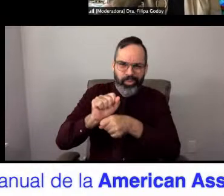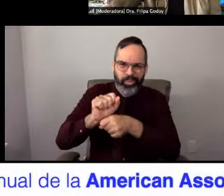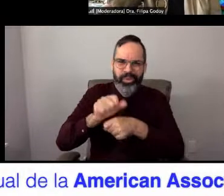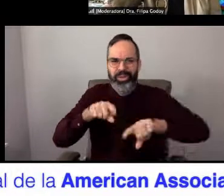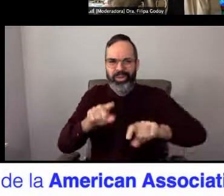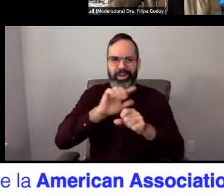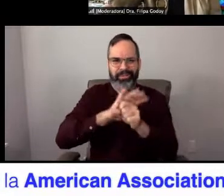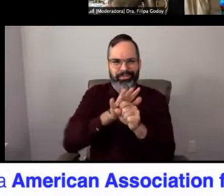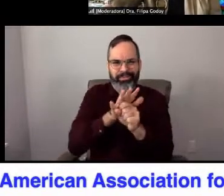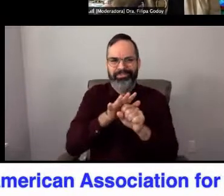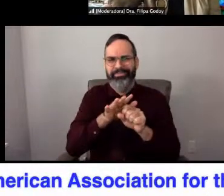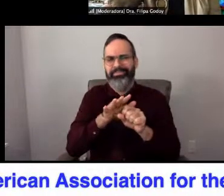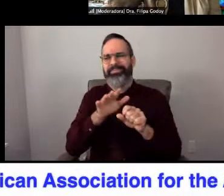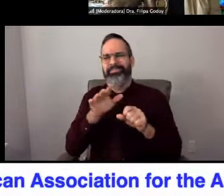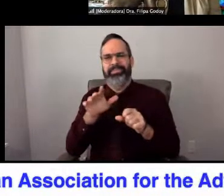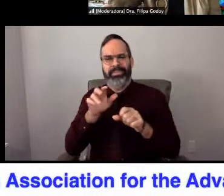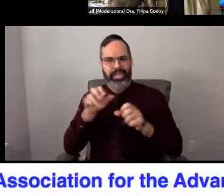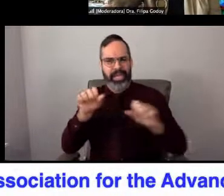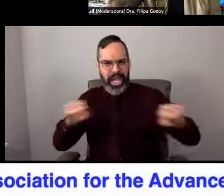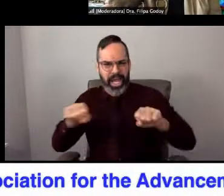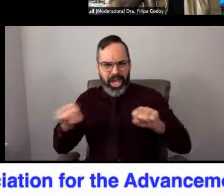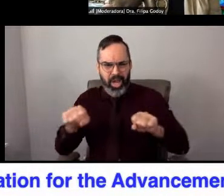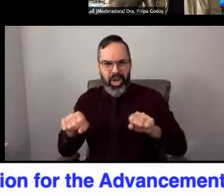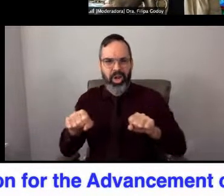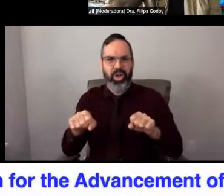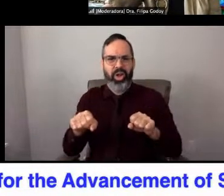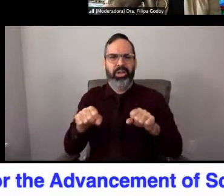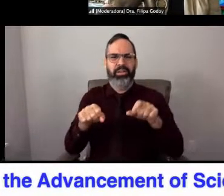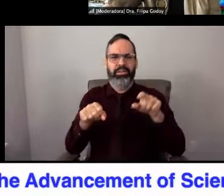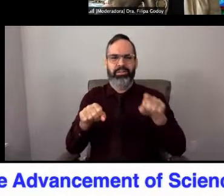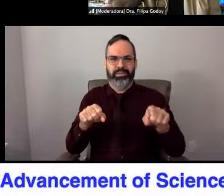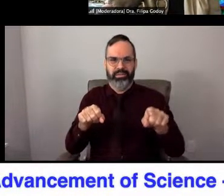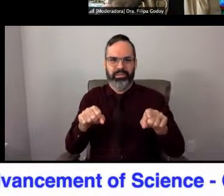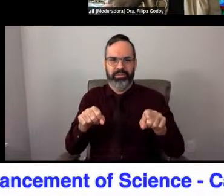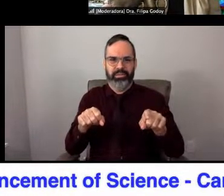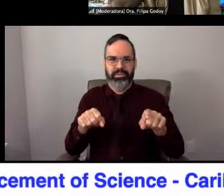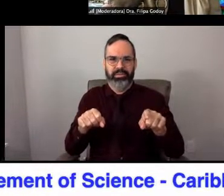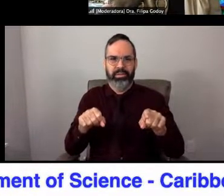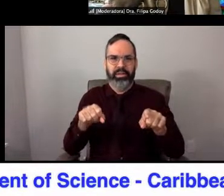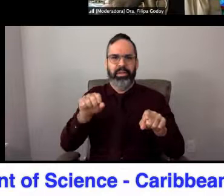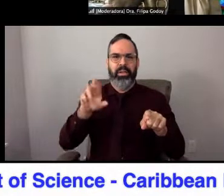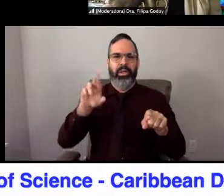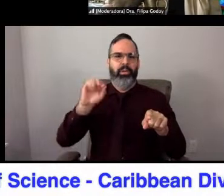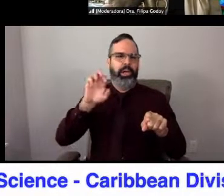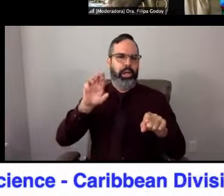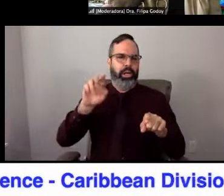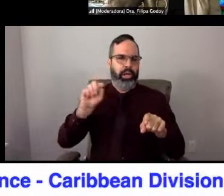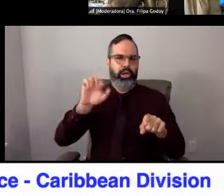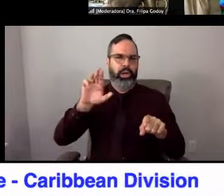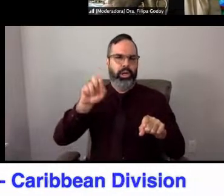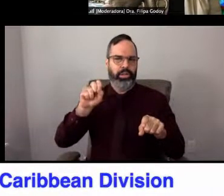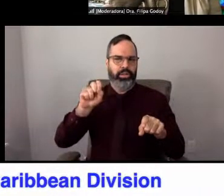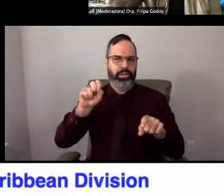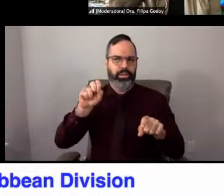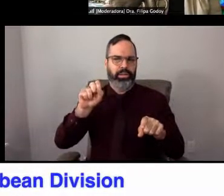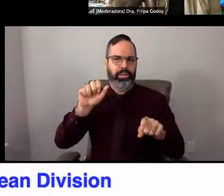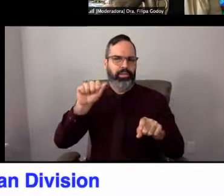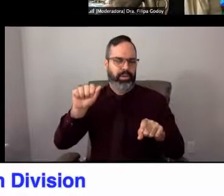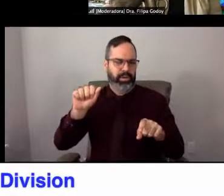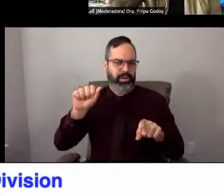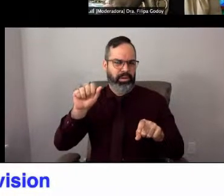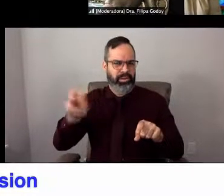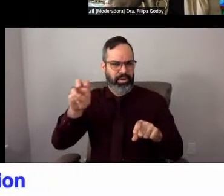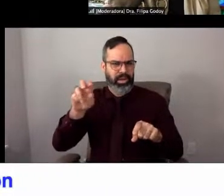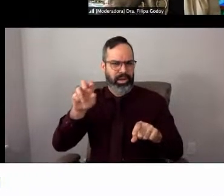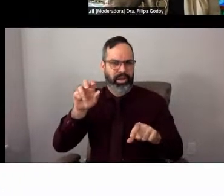poster presentation as the Robert Loris AAAS Award. The first place will be $500